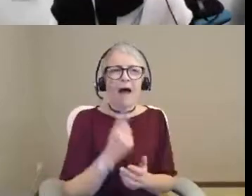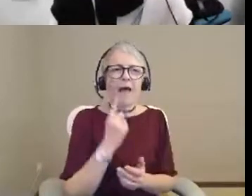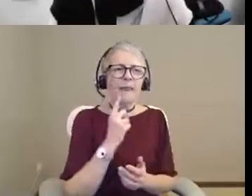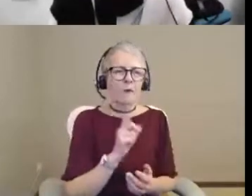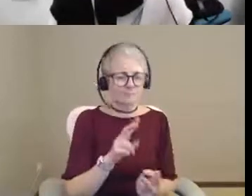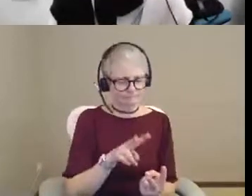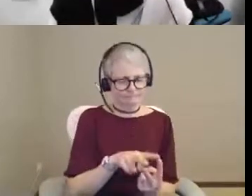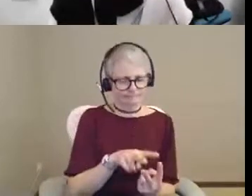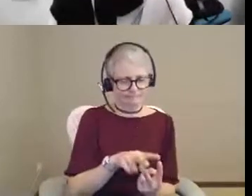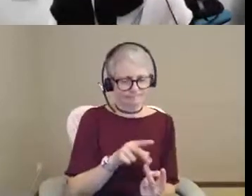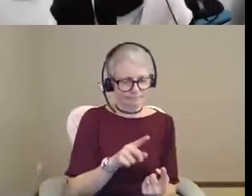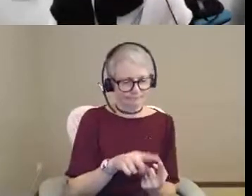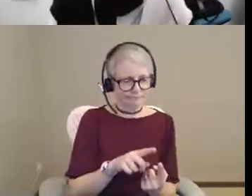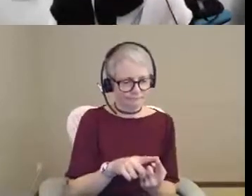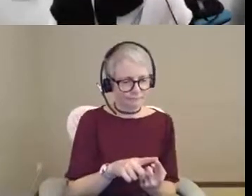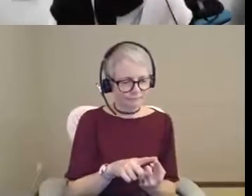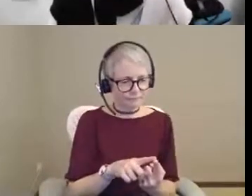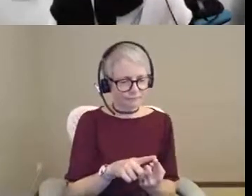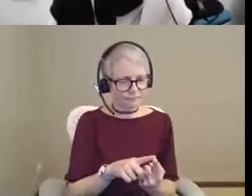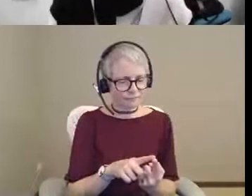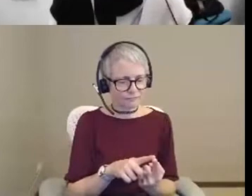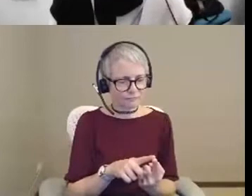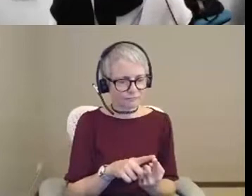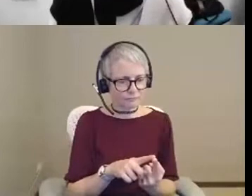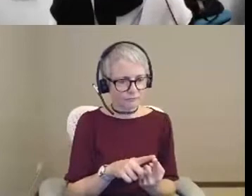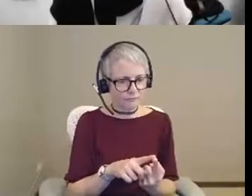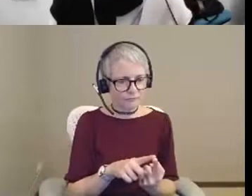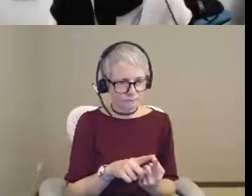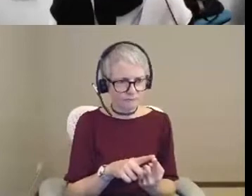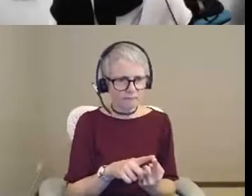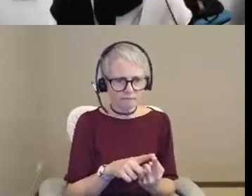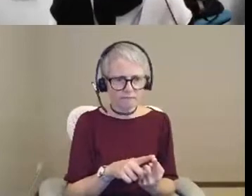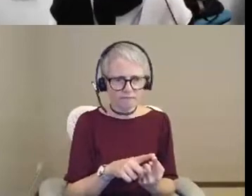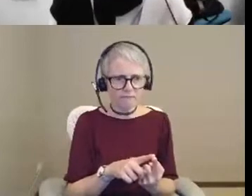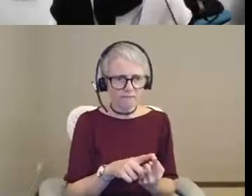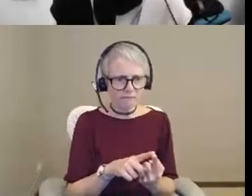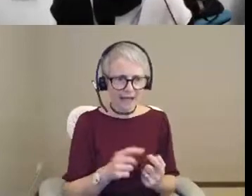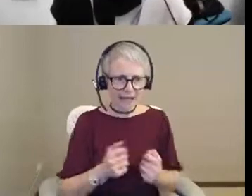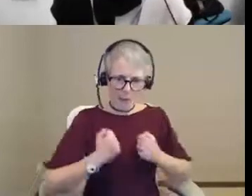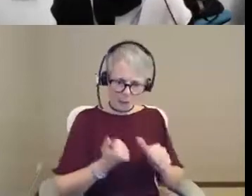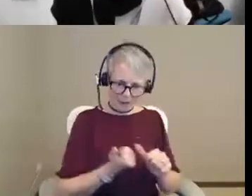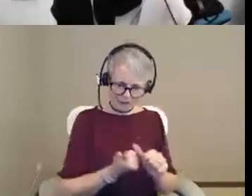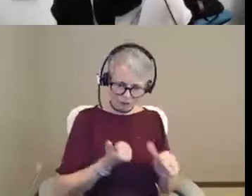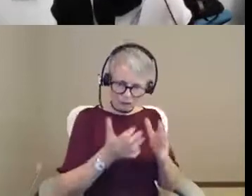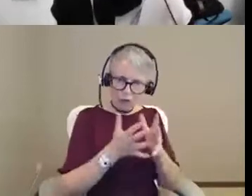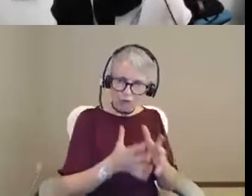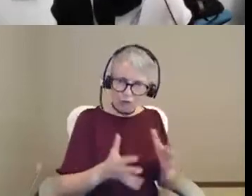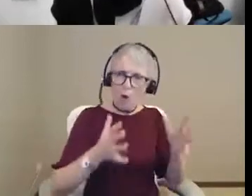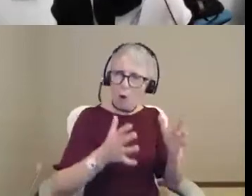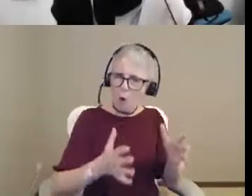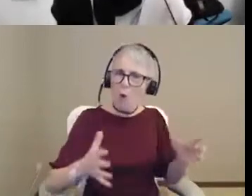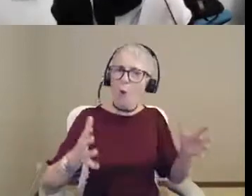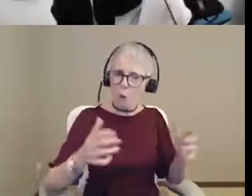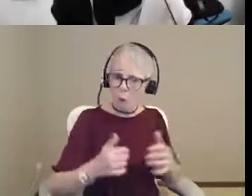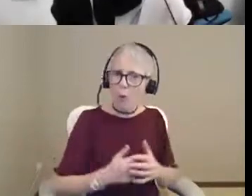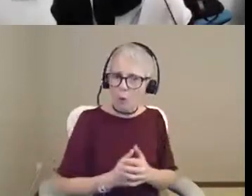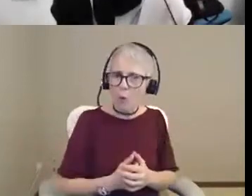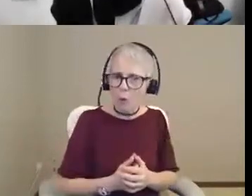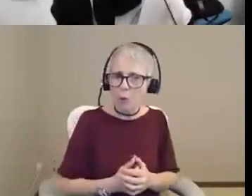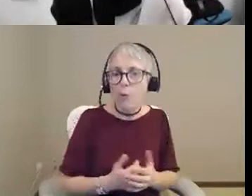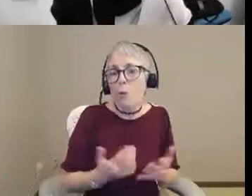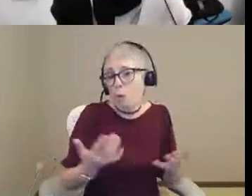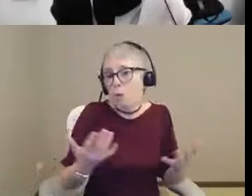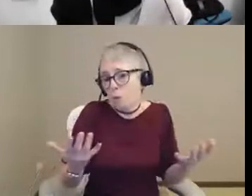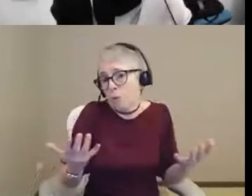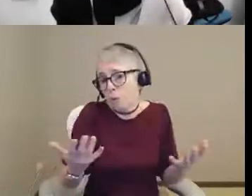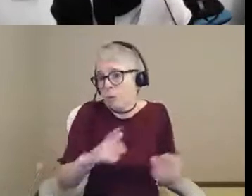I found really, really helpful was the fact that how our industry is growing, particularly as a result of COVID,